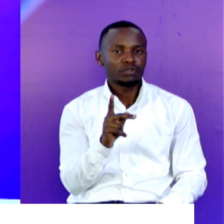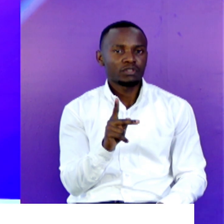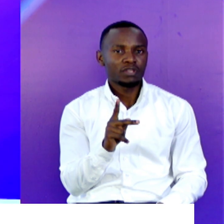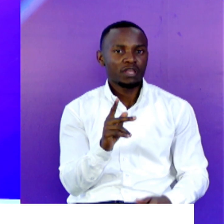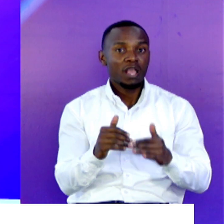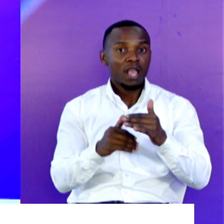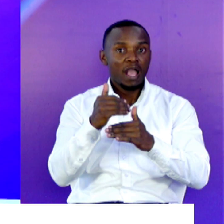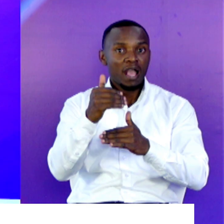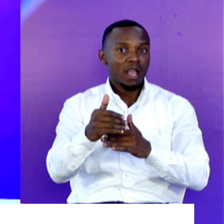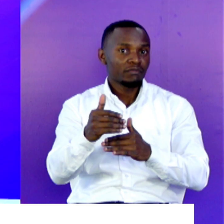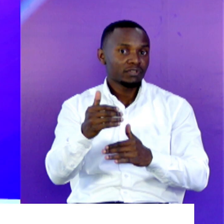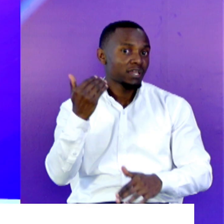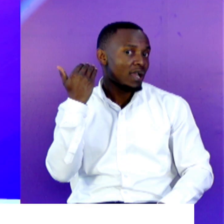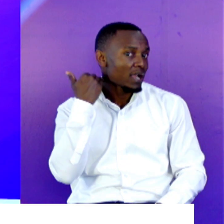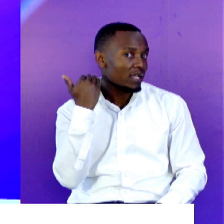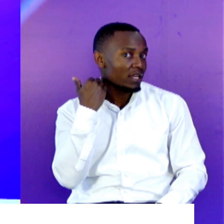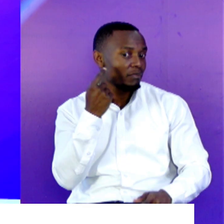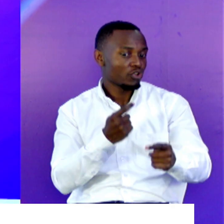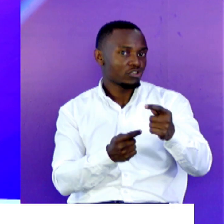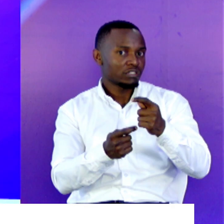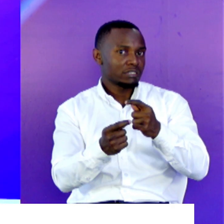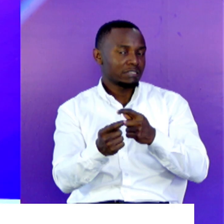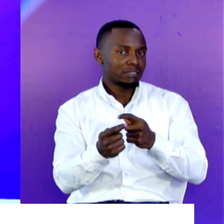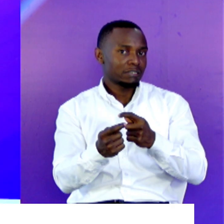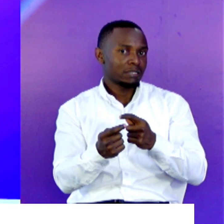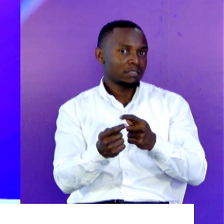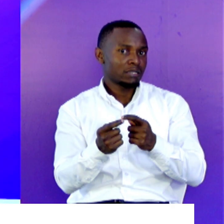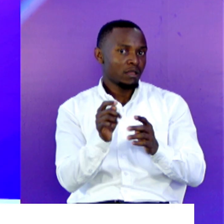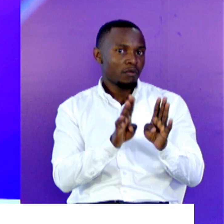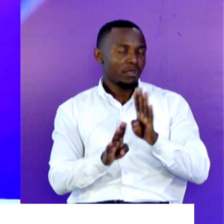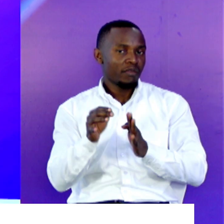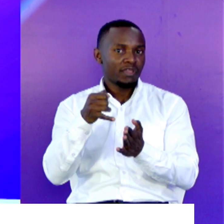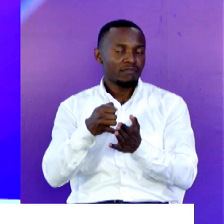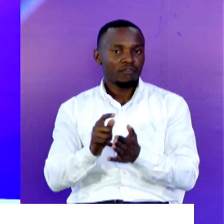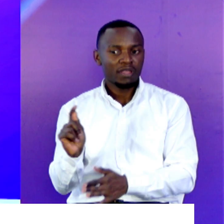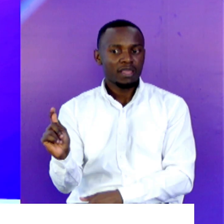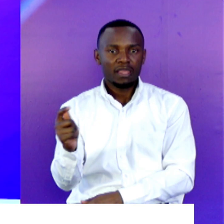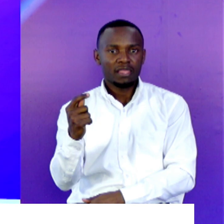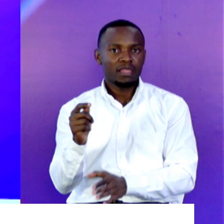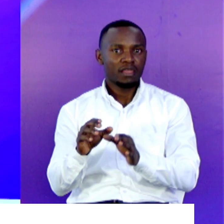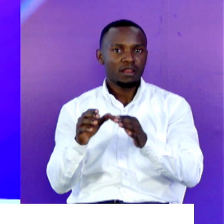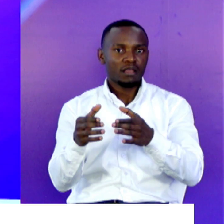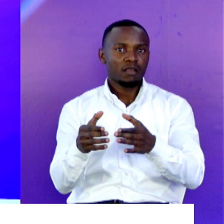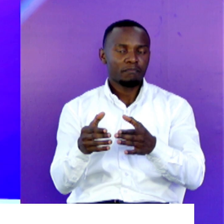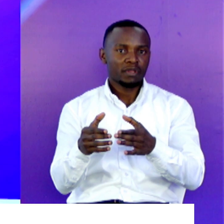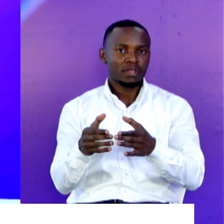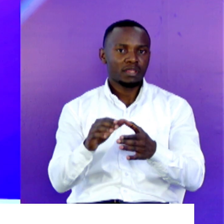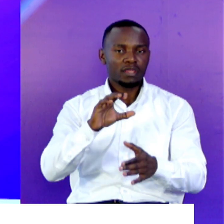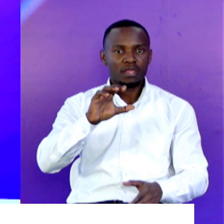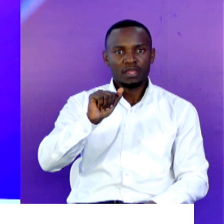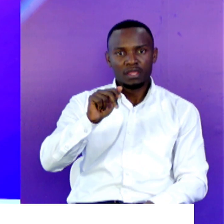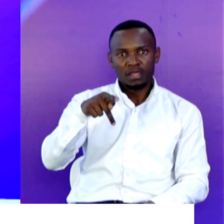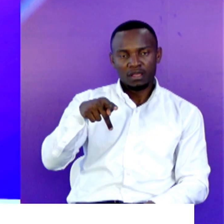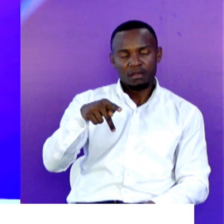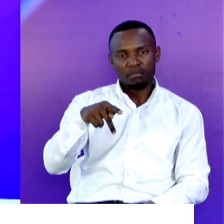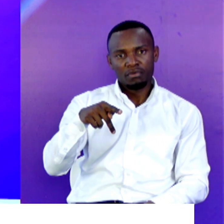a criminal trade malpractice involving a Kenyan company, Cup of Joe